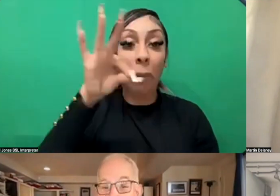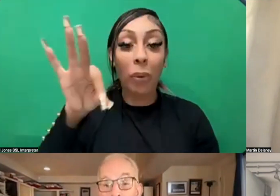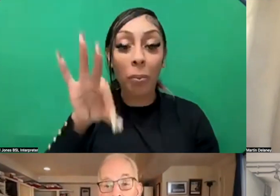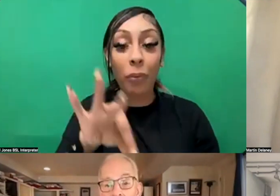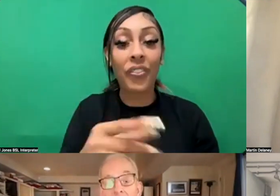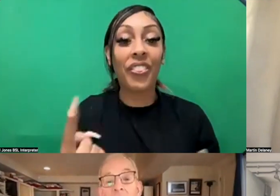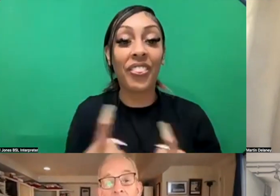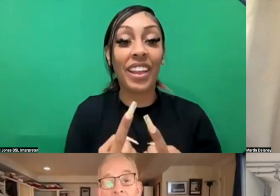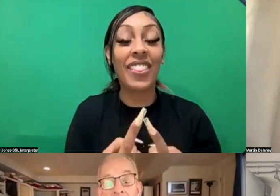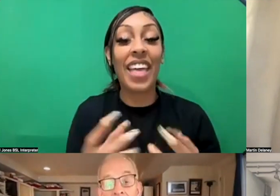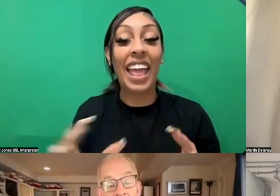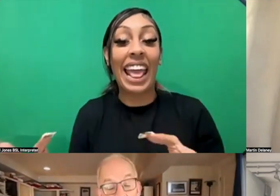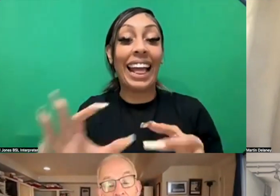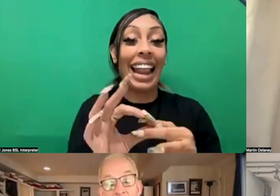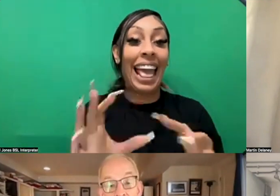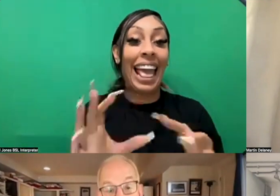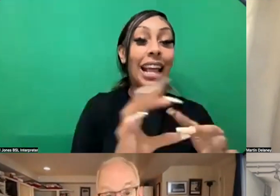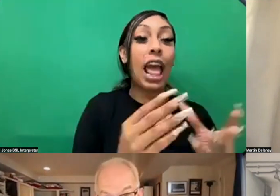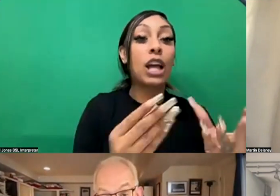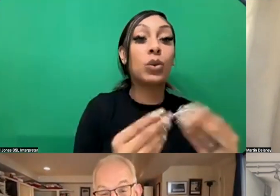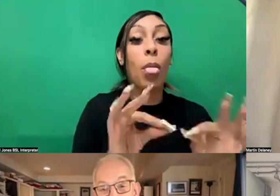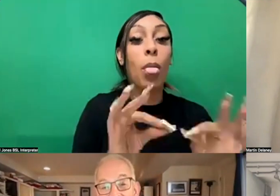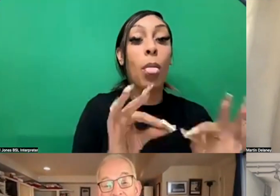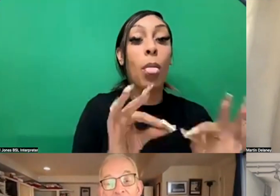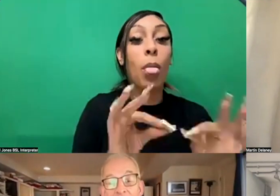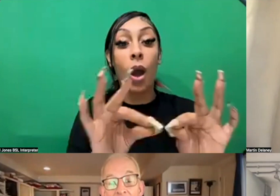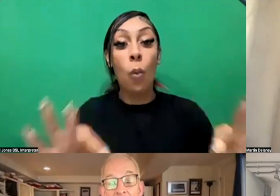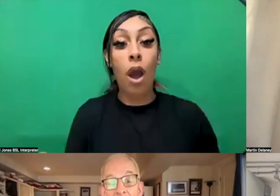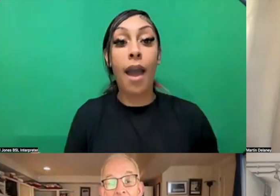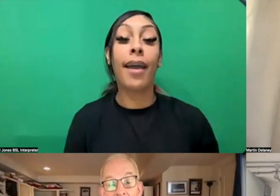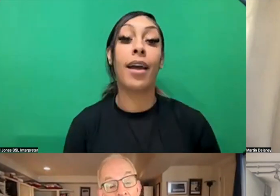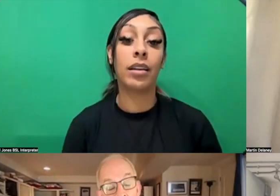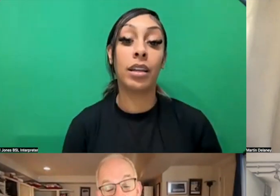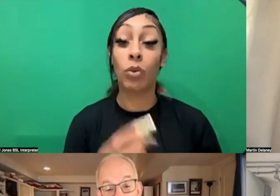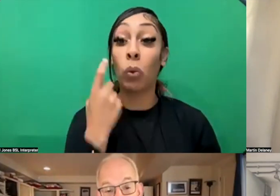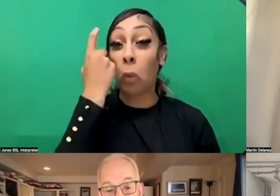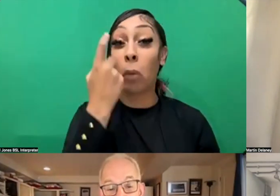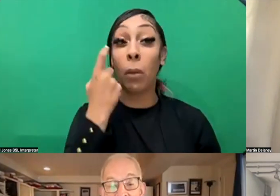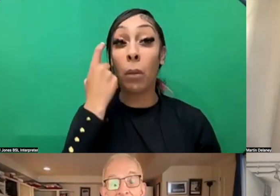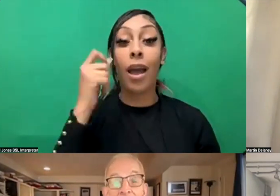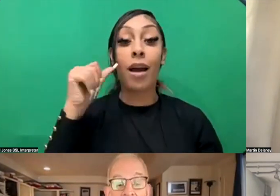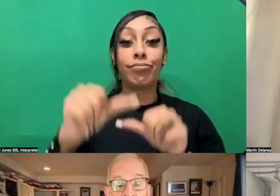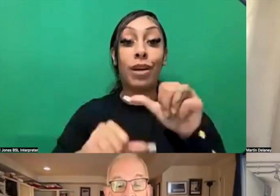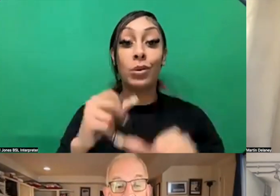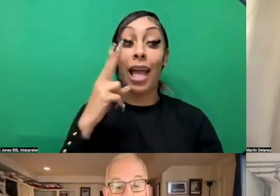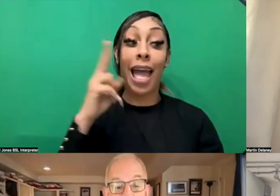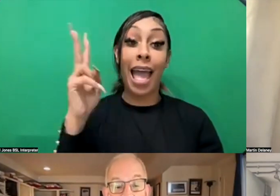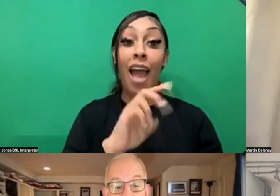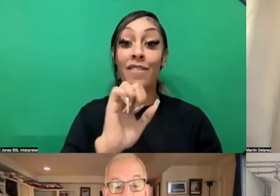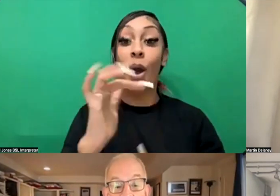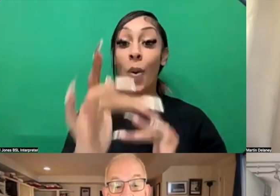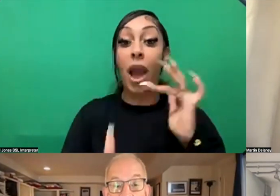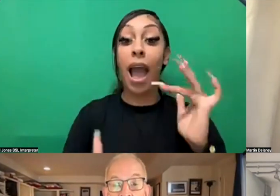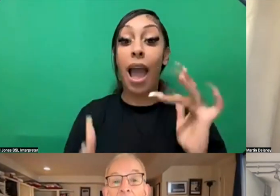them with wires and such. And if anyone is really curious about that process, you can go to my website, and from